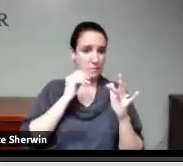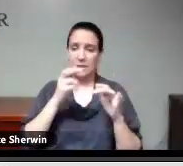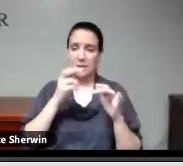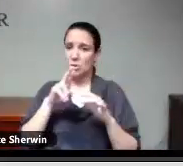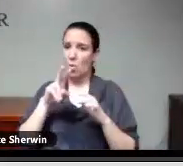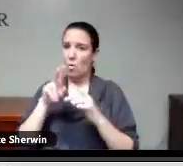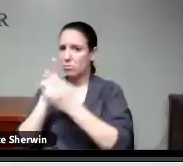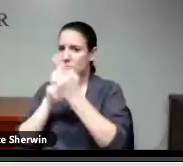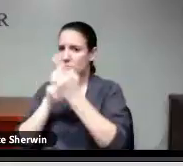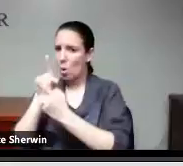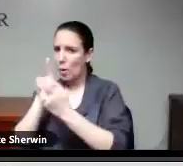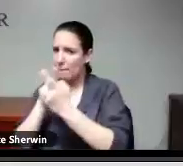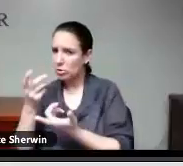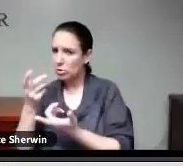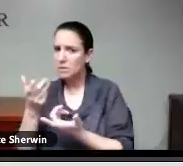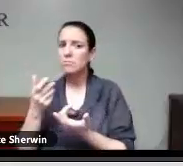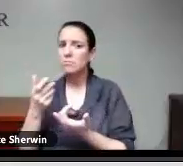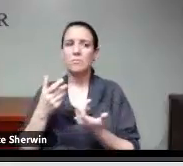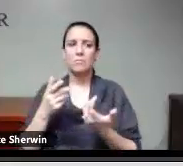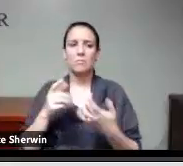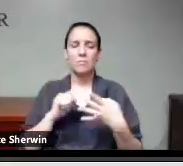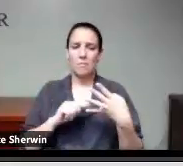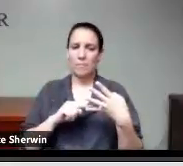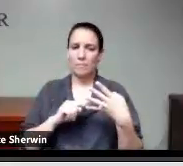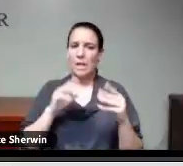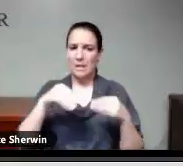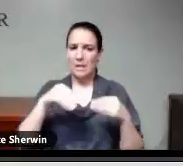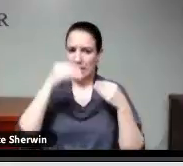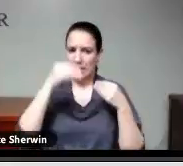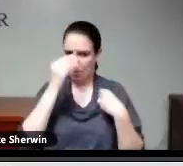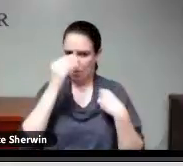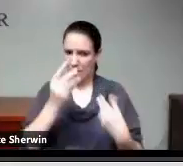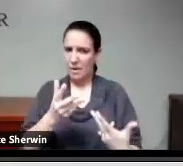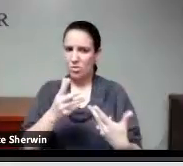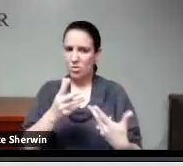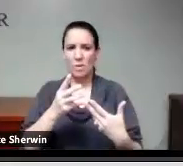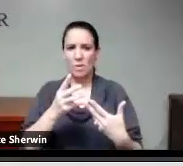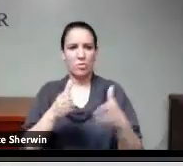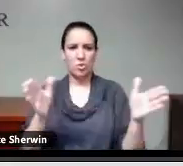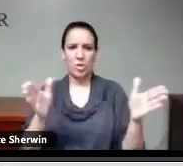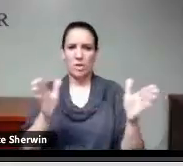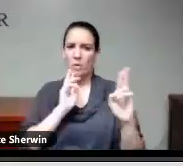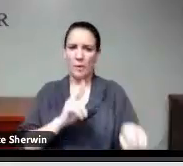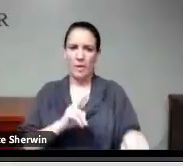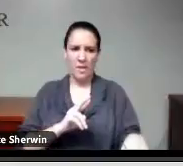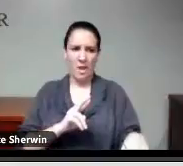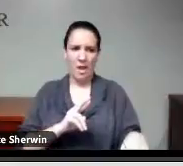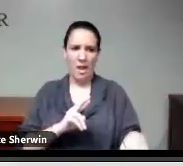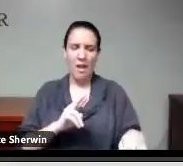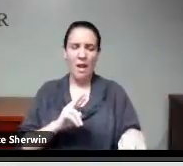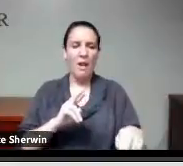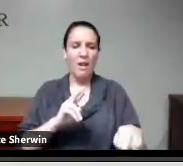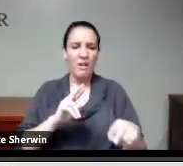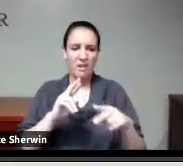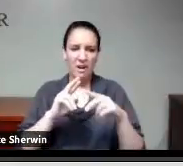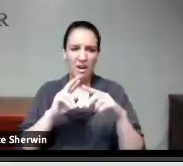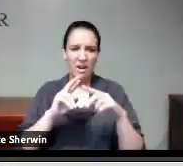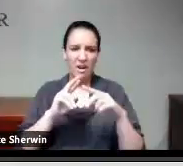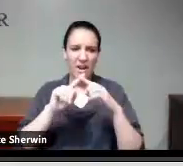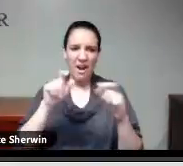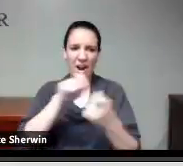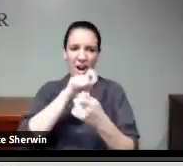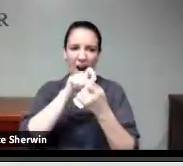experience, and then provide information about overall reaction as well as specific aspects of the training event. And so you can